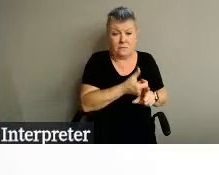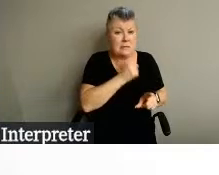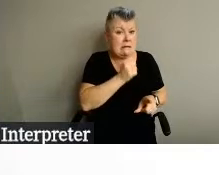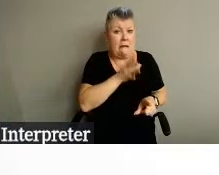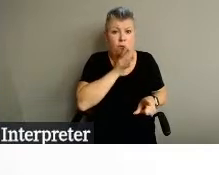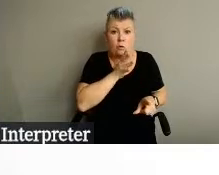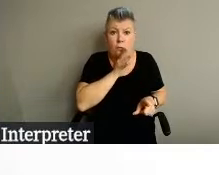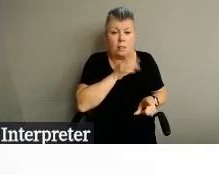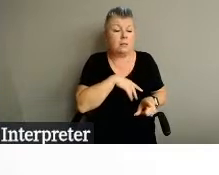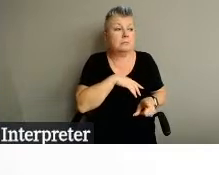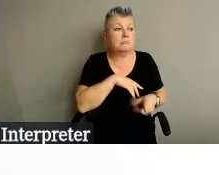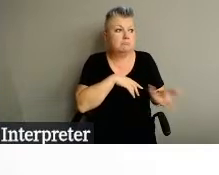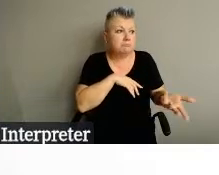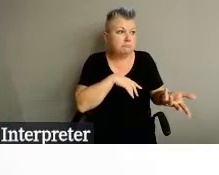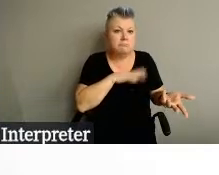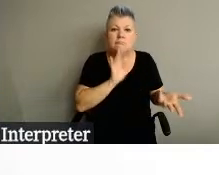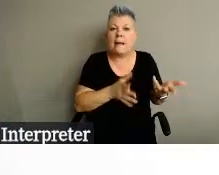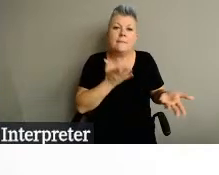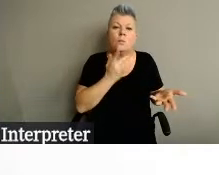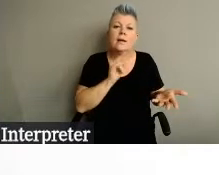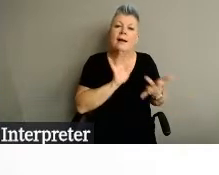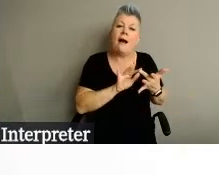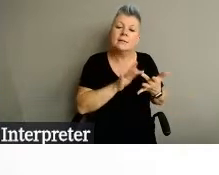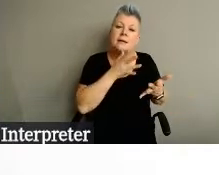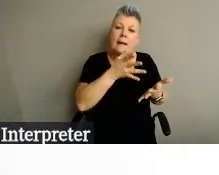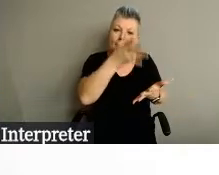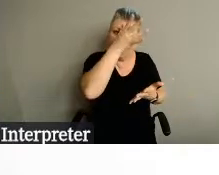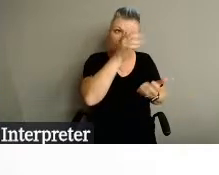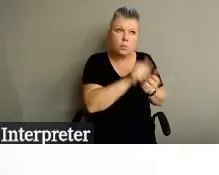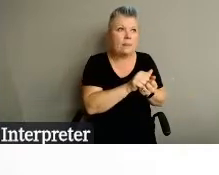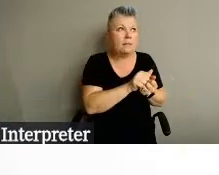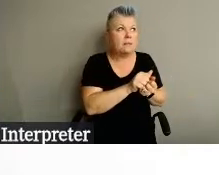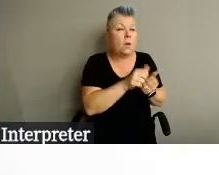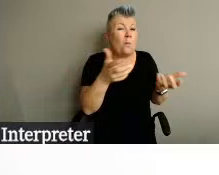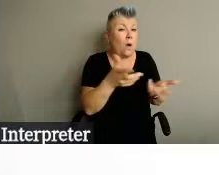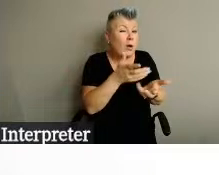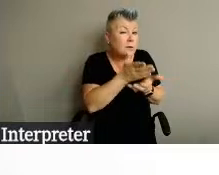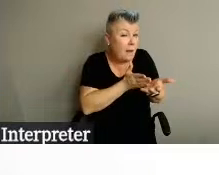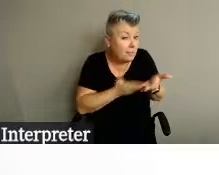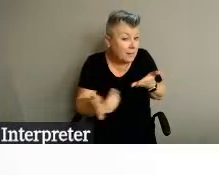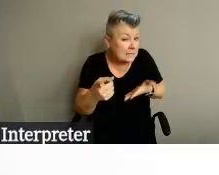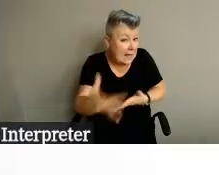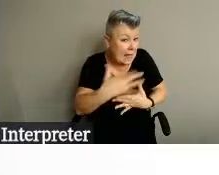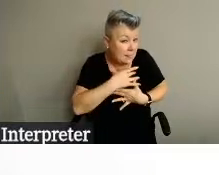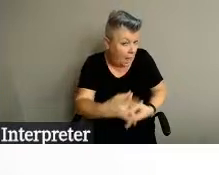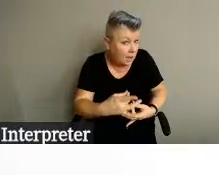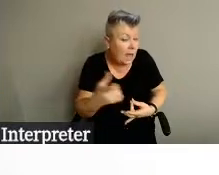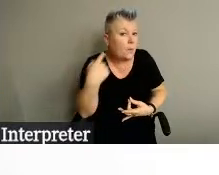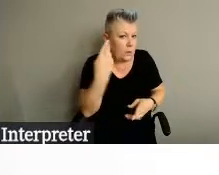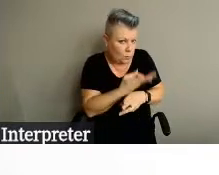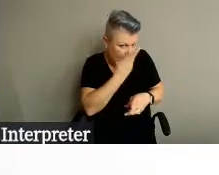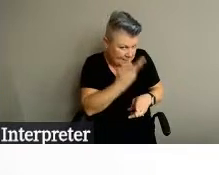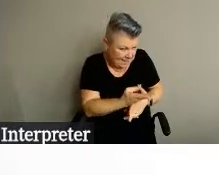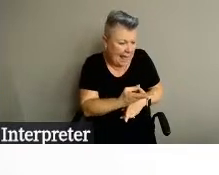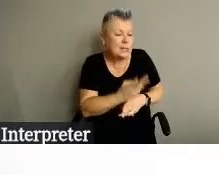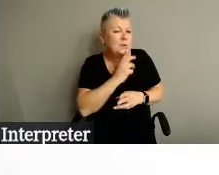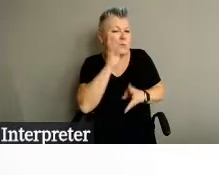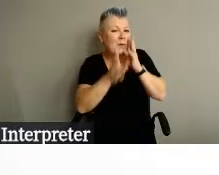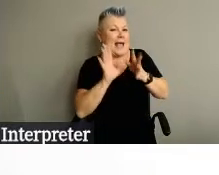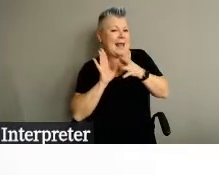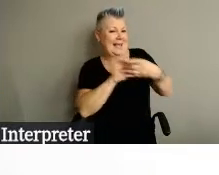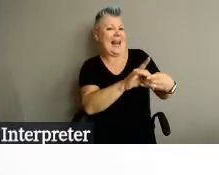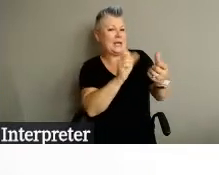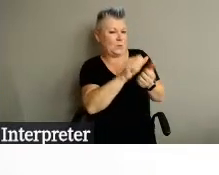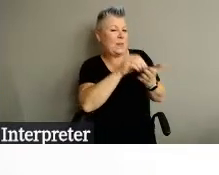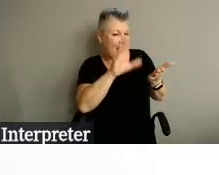that, we might be able to contact the parents with what are some of the things that they like, and then use that as our way to make that connection.